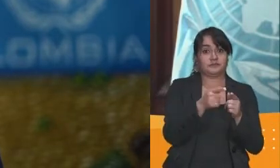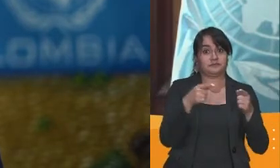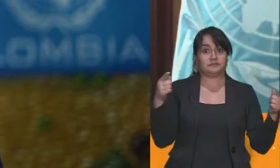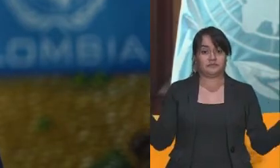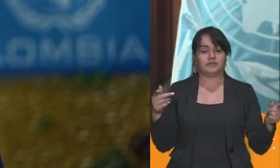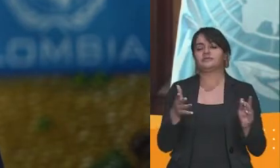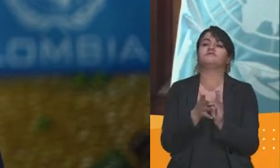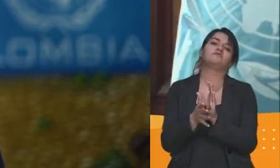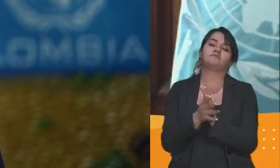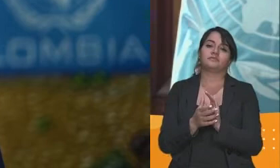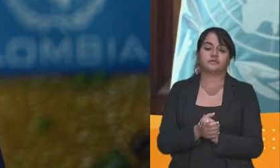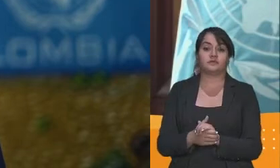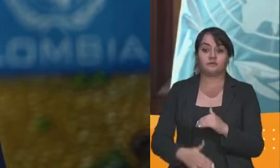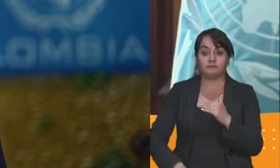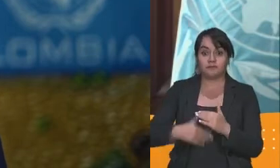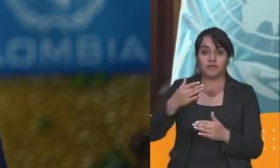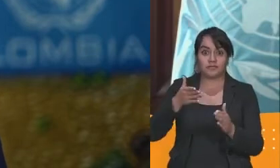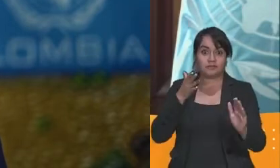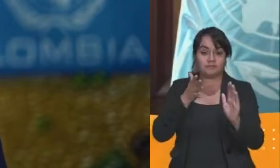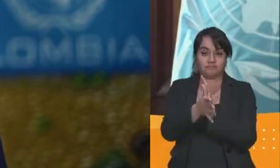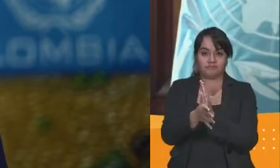I'm sorry, we're not receiving any sound in the booth.